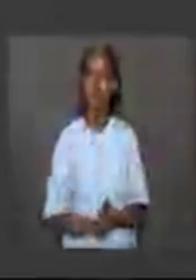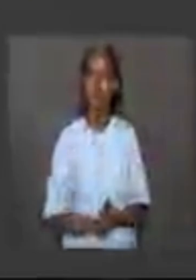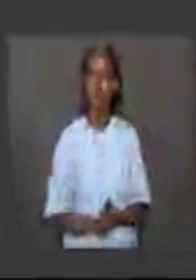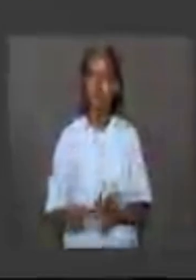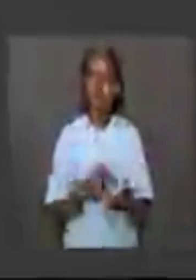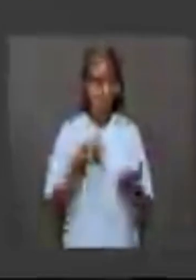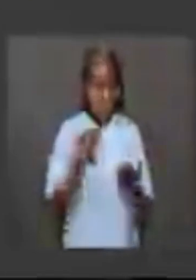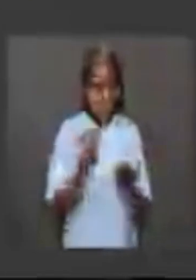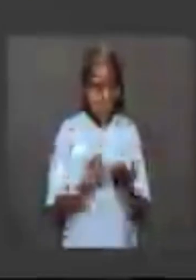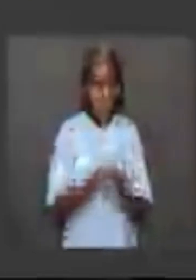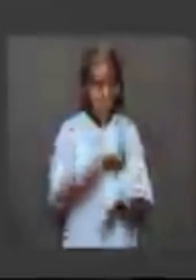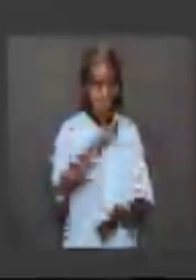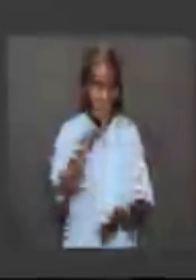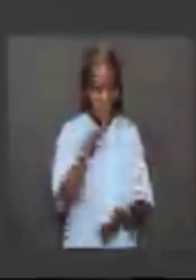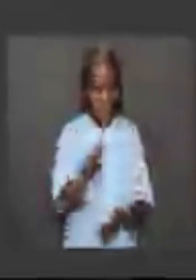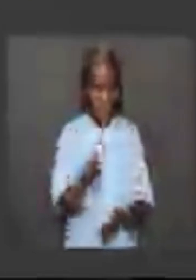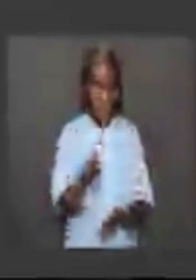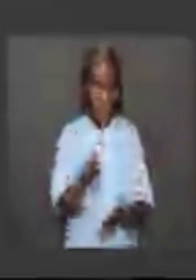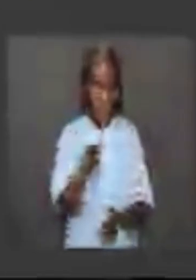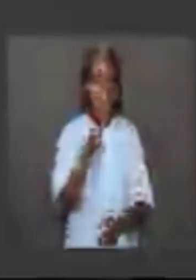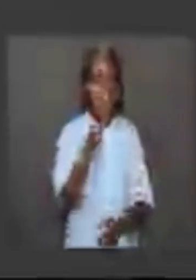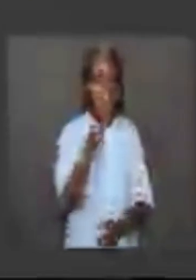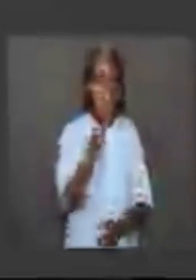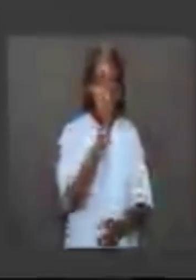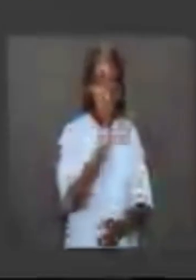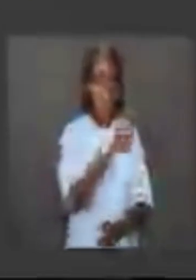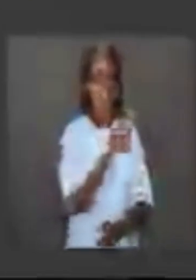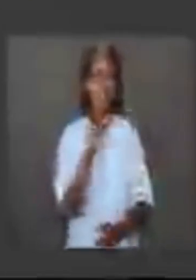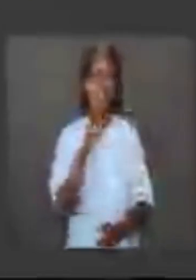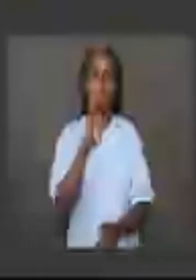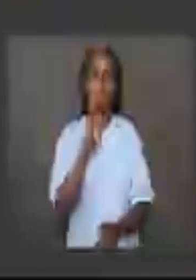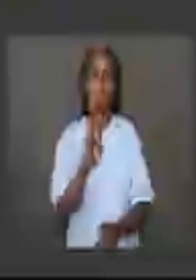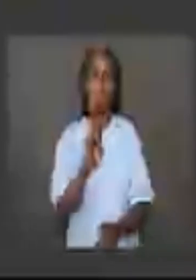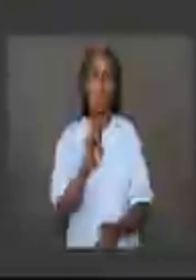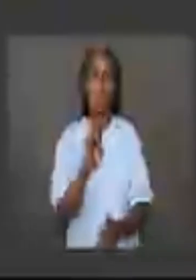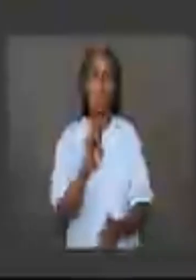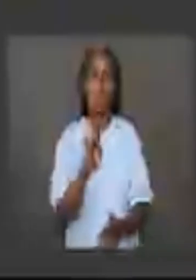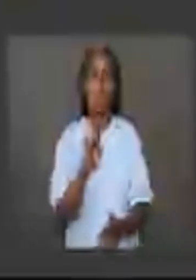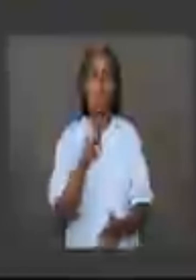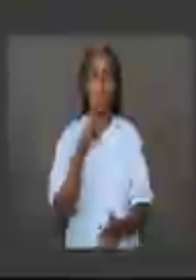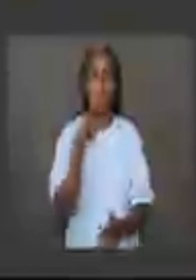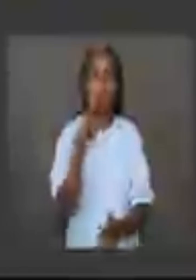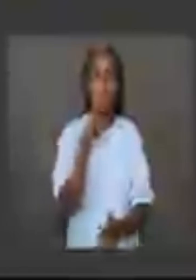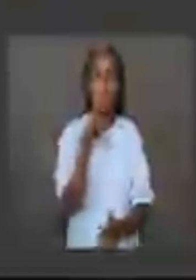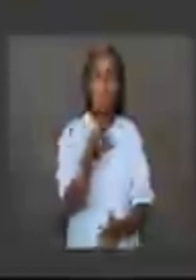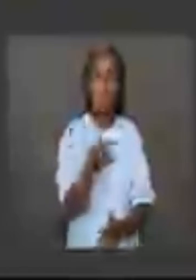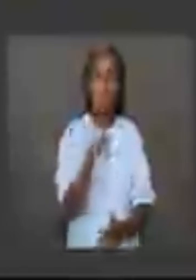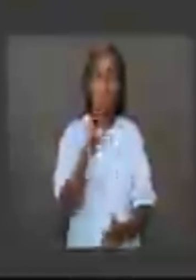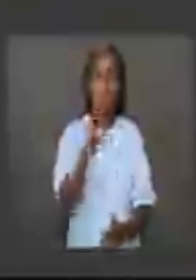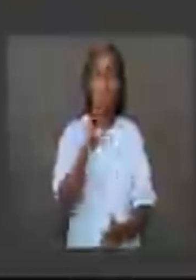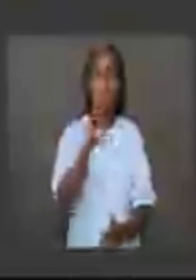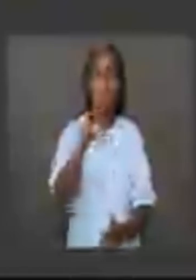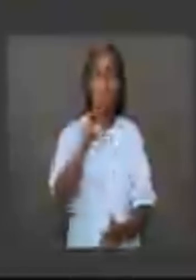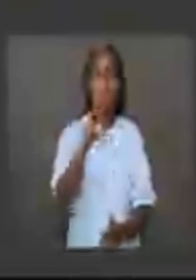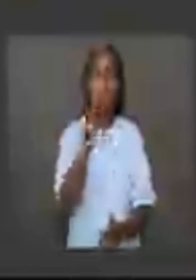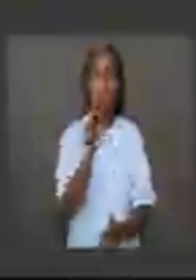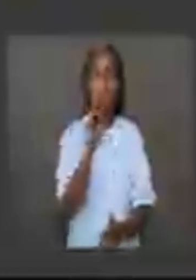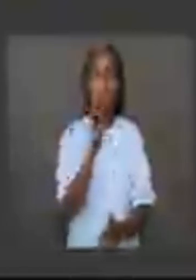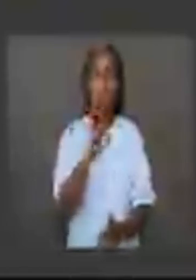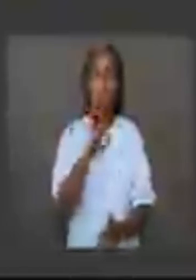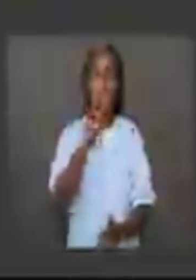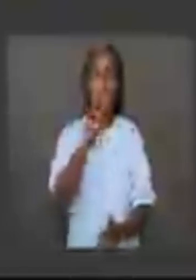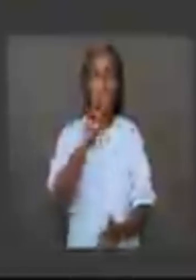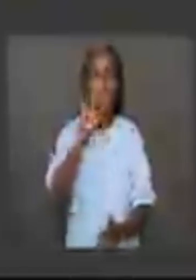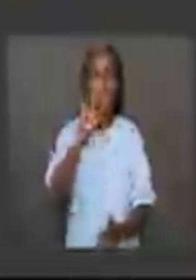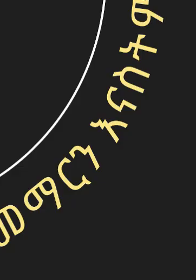In this equation, a and b are called coefficients of